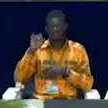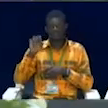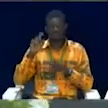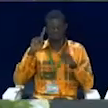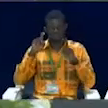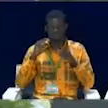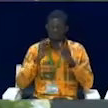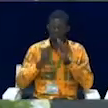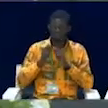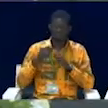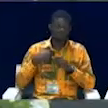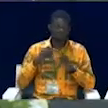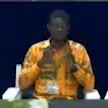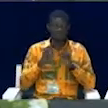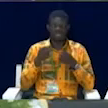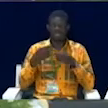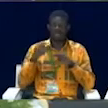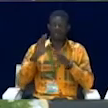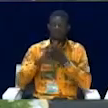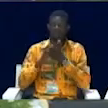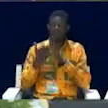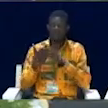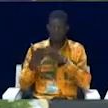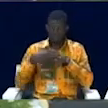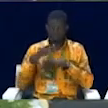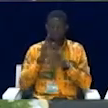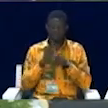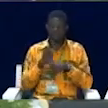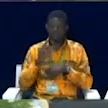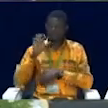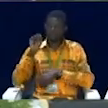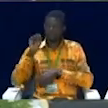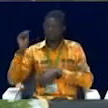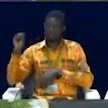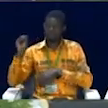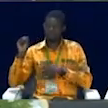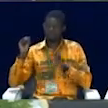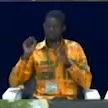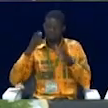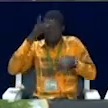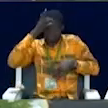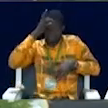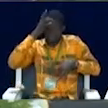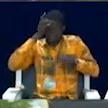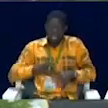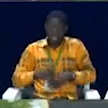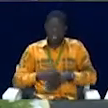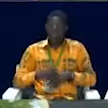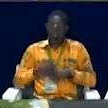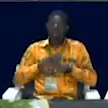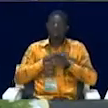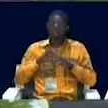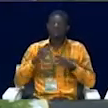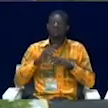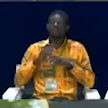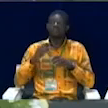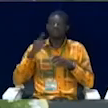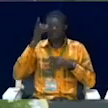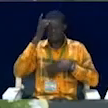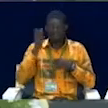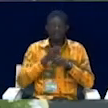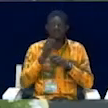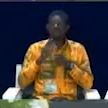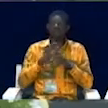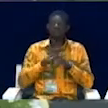it came back as an SS. I cried unto God. I said, the devil took one, don't let him take this one.